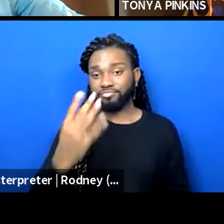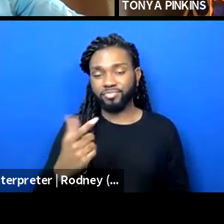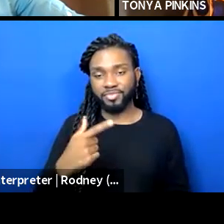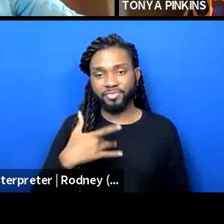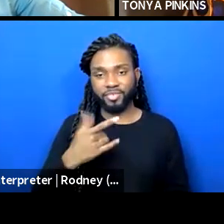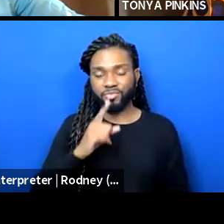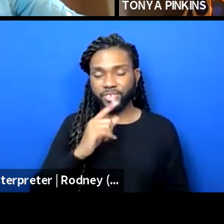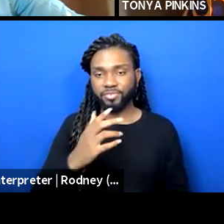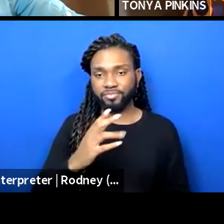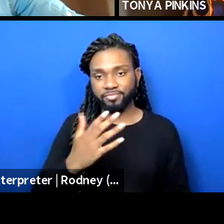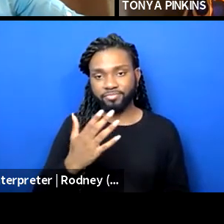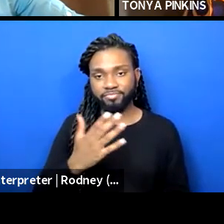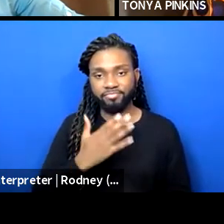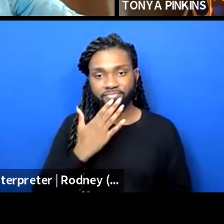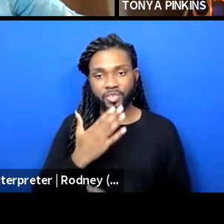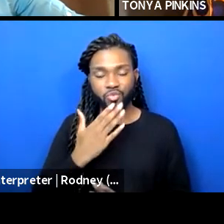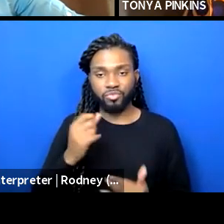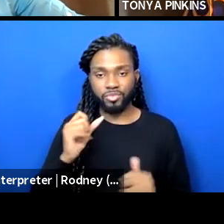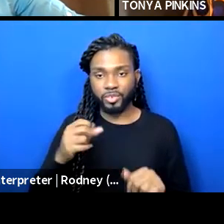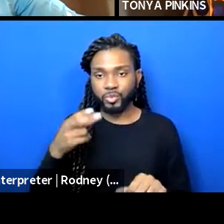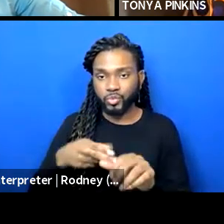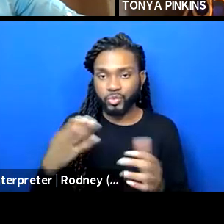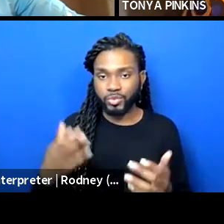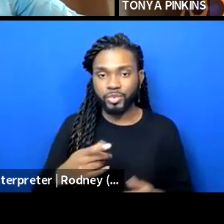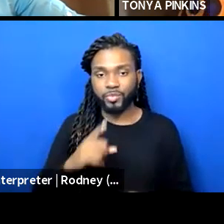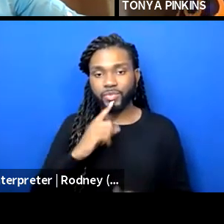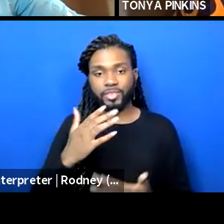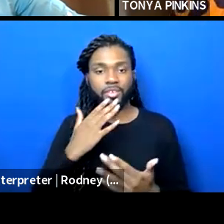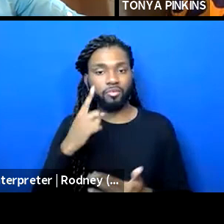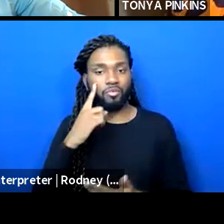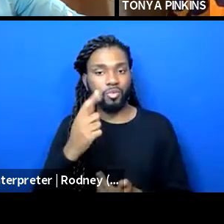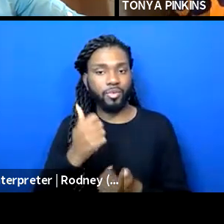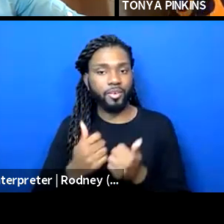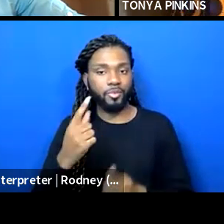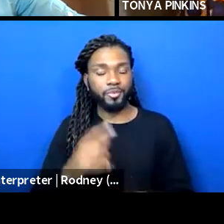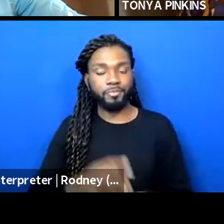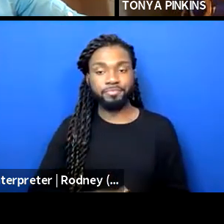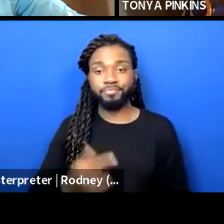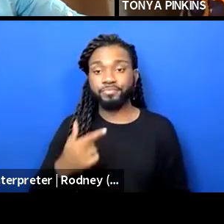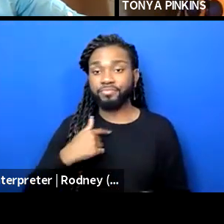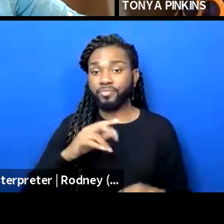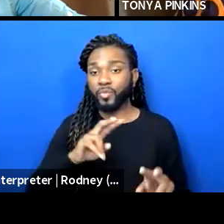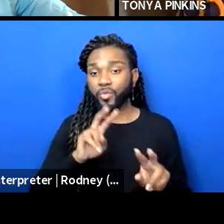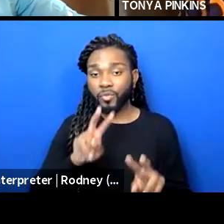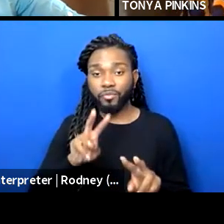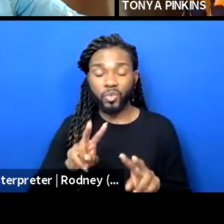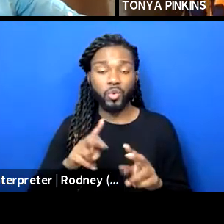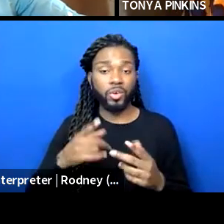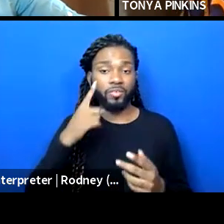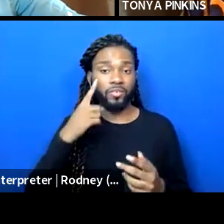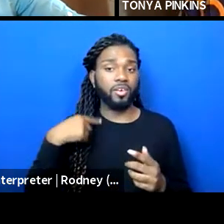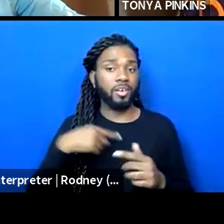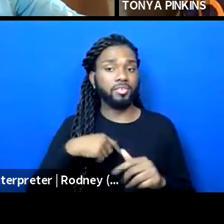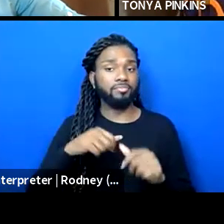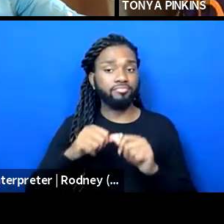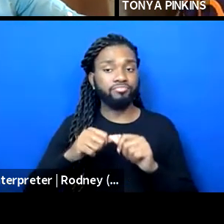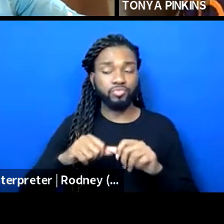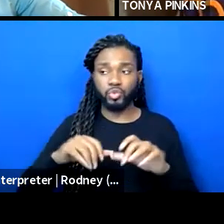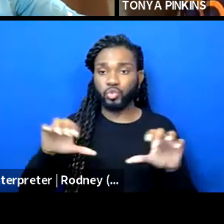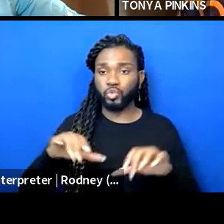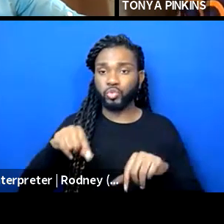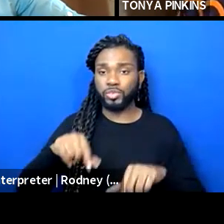here, very grateful to everyone, and looking forward to us, you know, continuing to do the